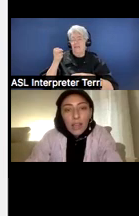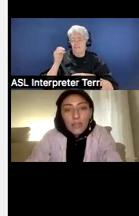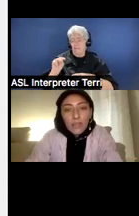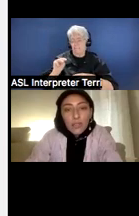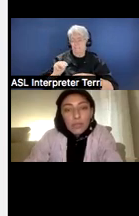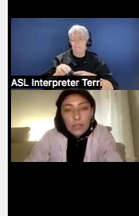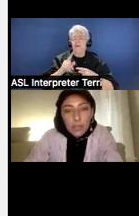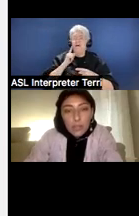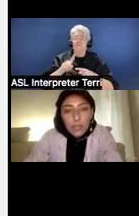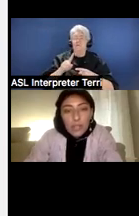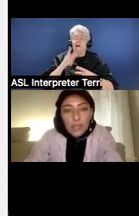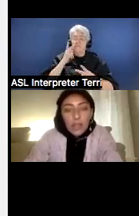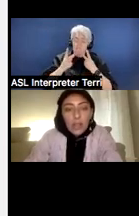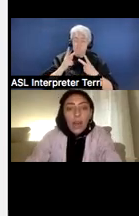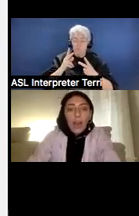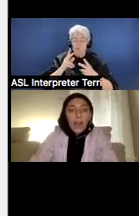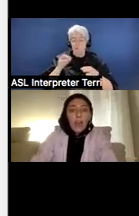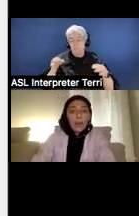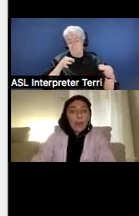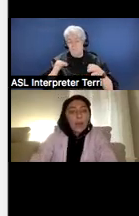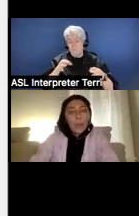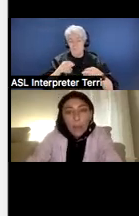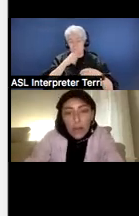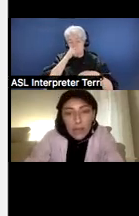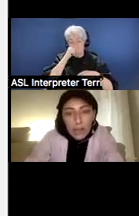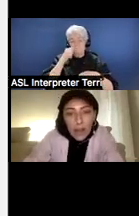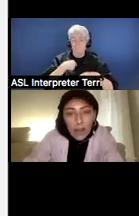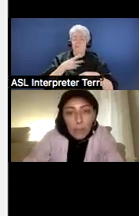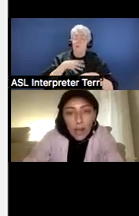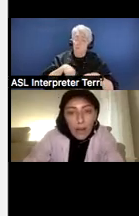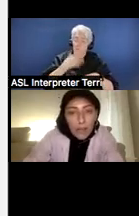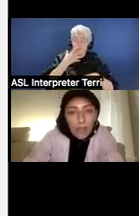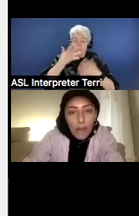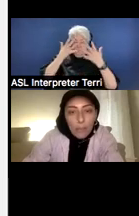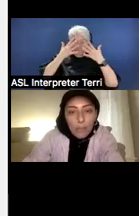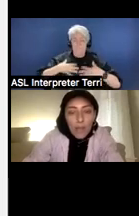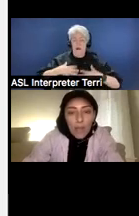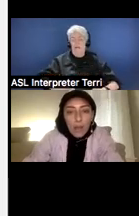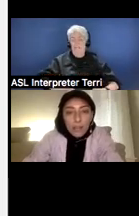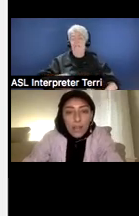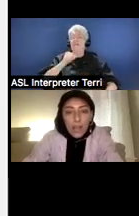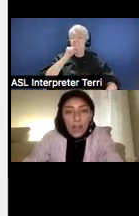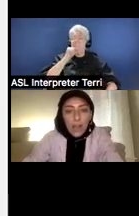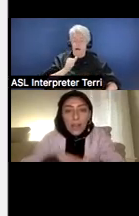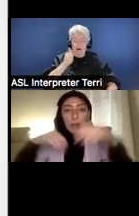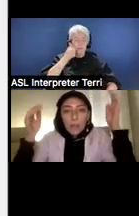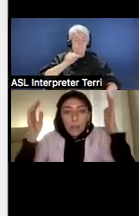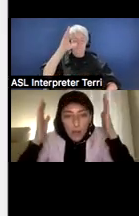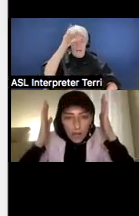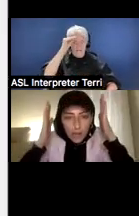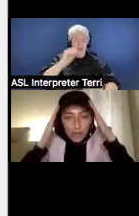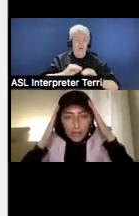a visual description, I am a white-bodied, non-binary femme. Today, I